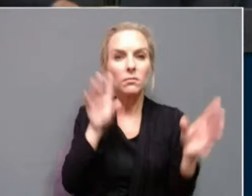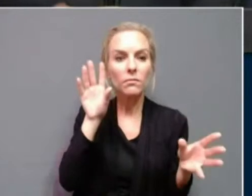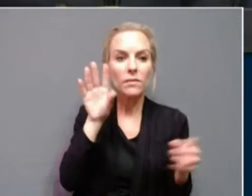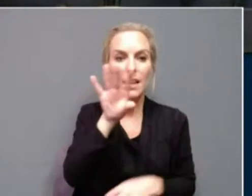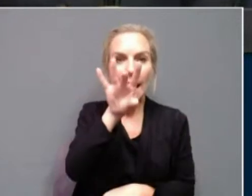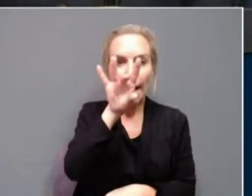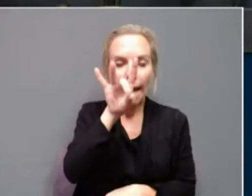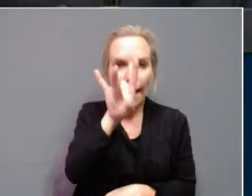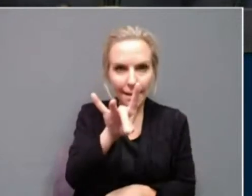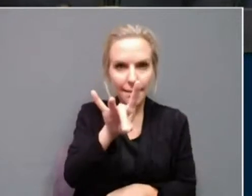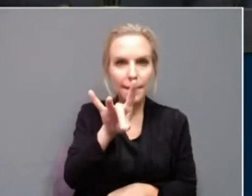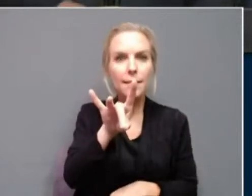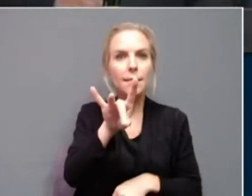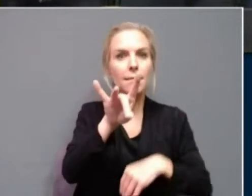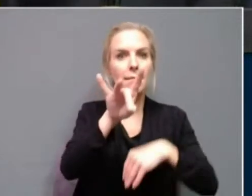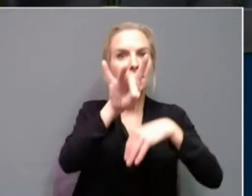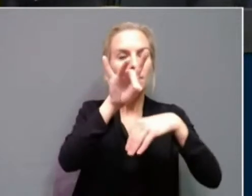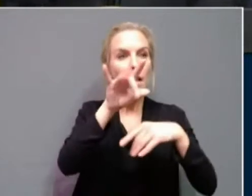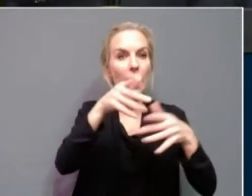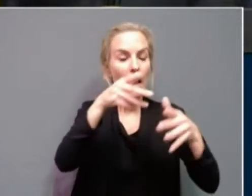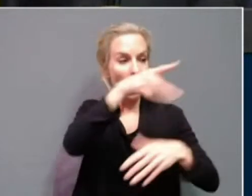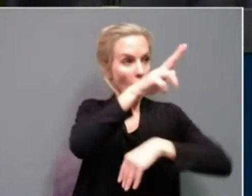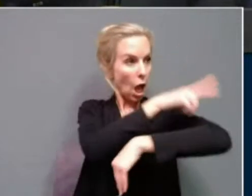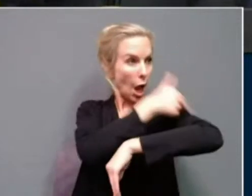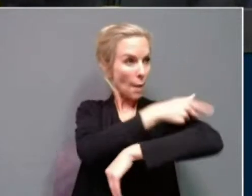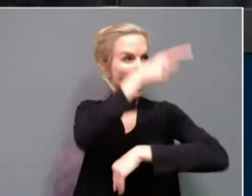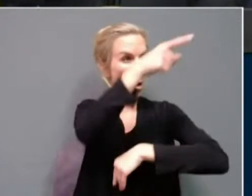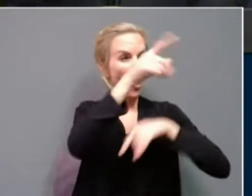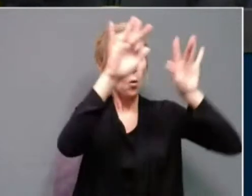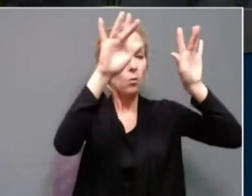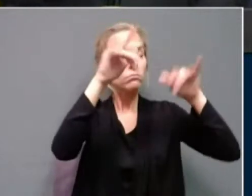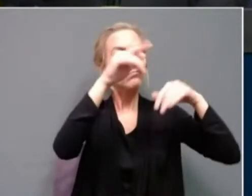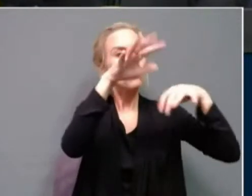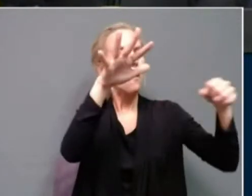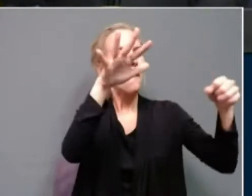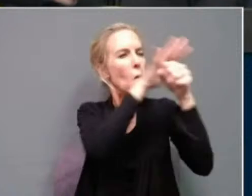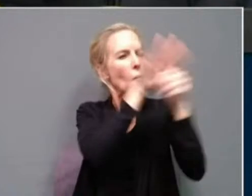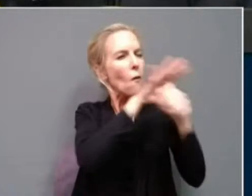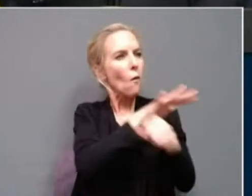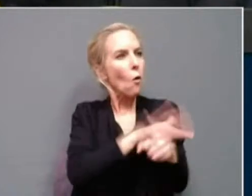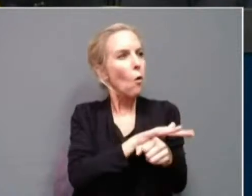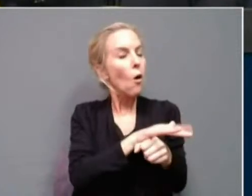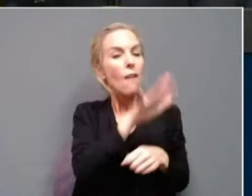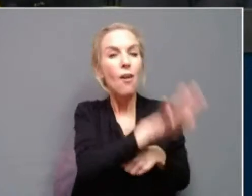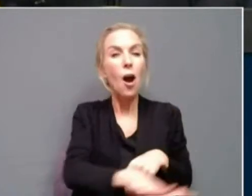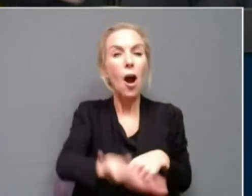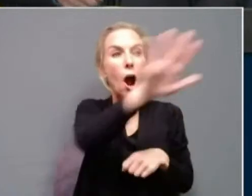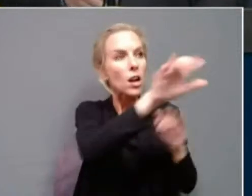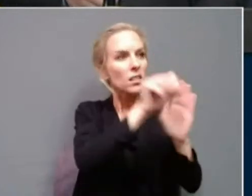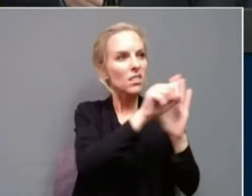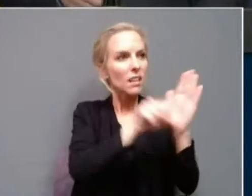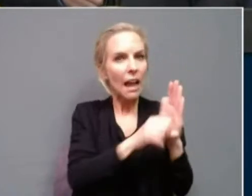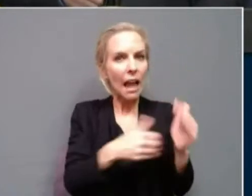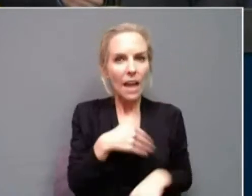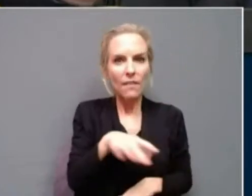empty ICU beds for the entire state. Now, folks, when a hospital fills